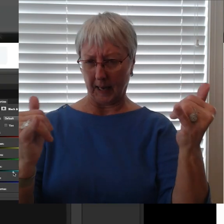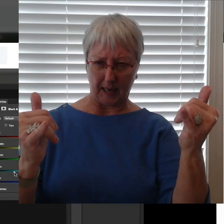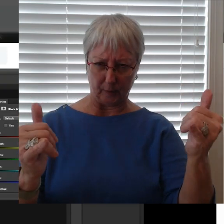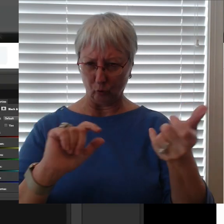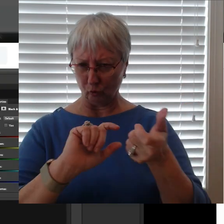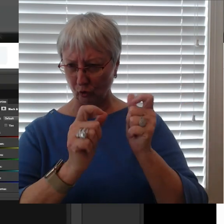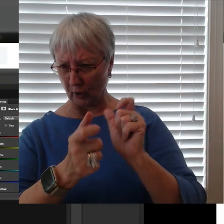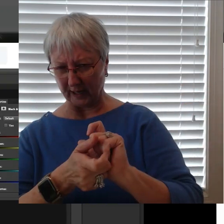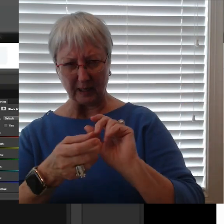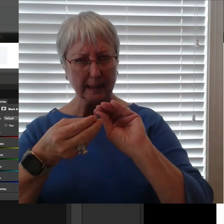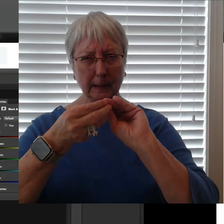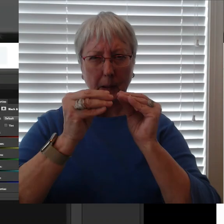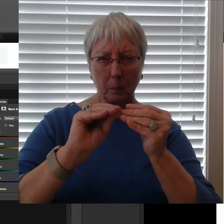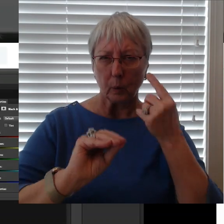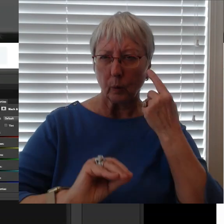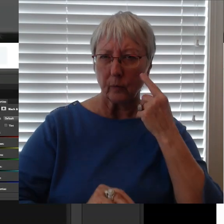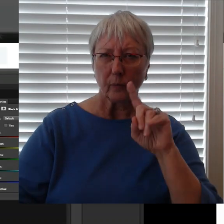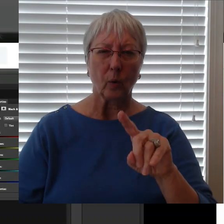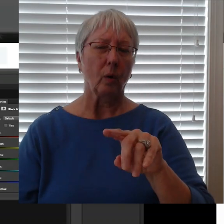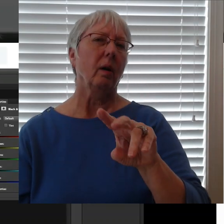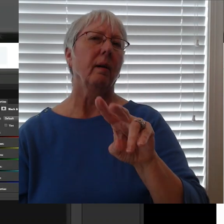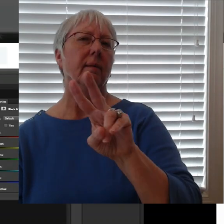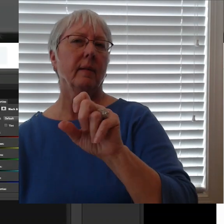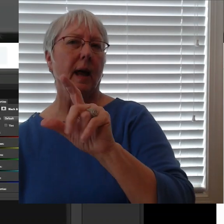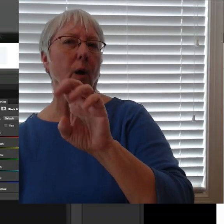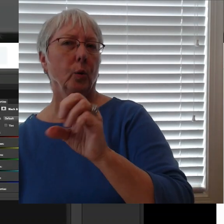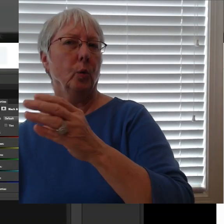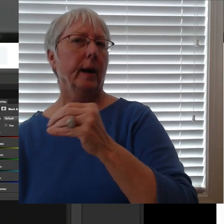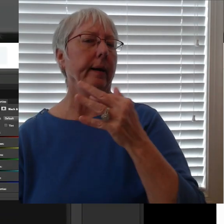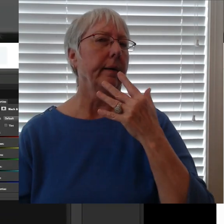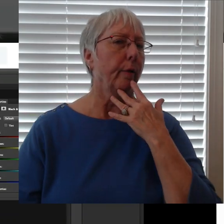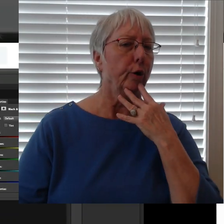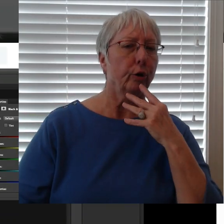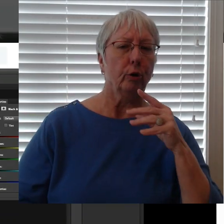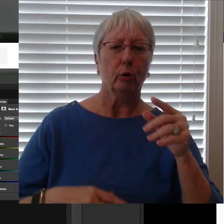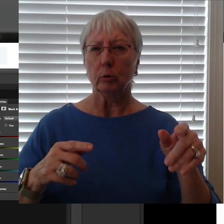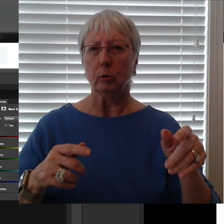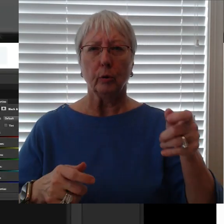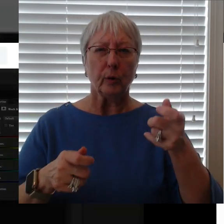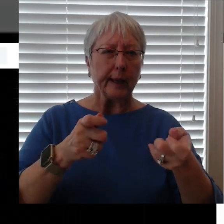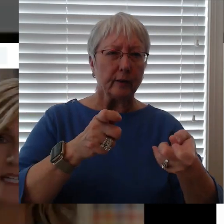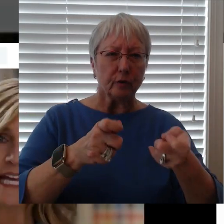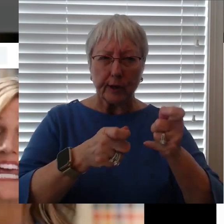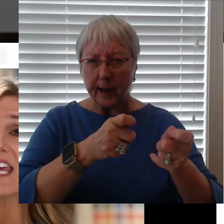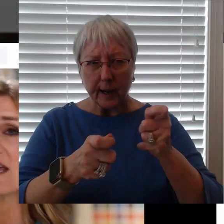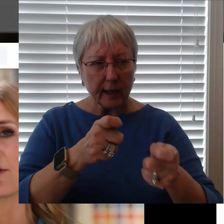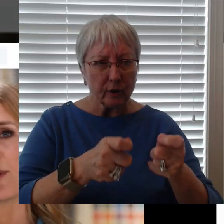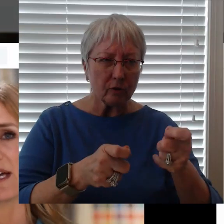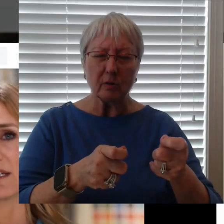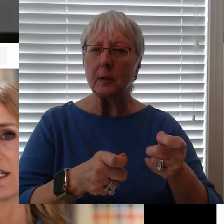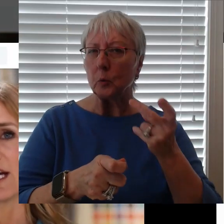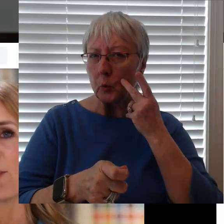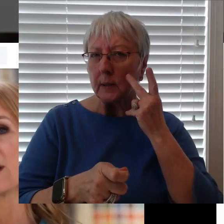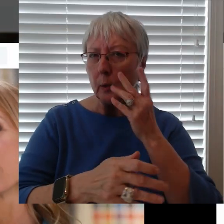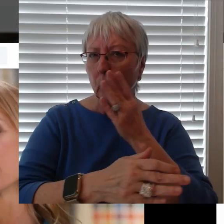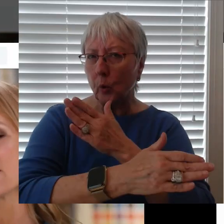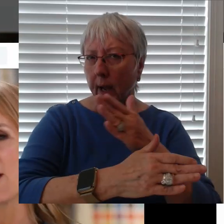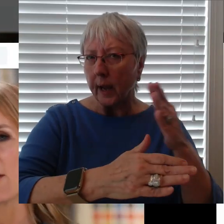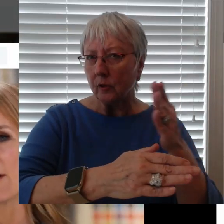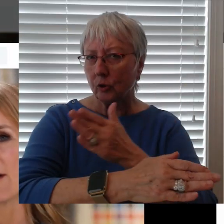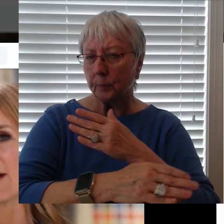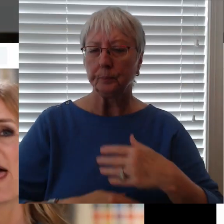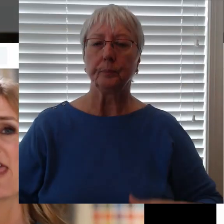or lighten it. Seeing the image in black and white tonal range can help you make the adjustments needed. Either way, when it